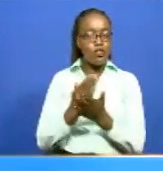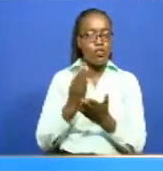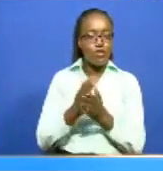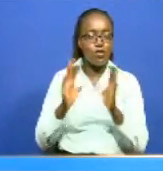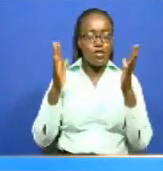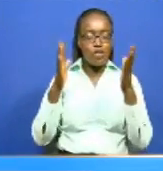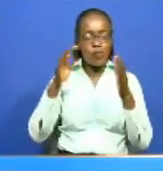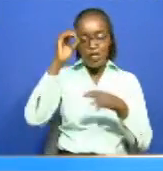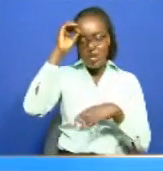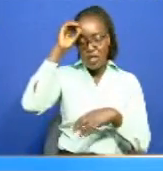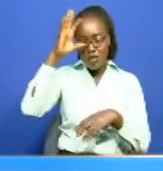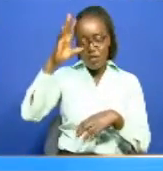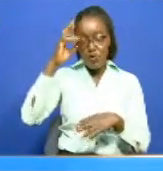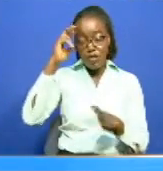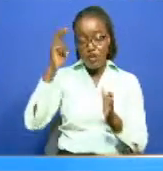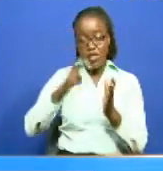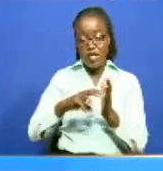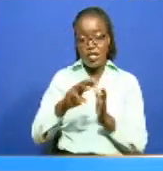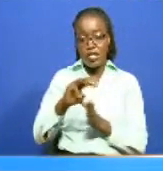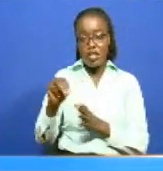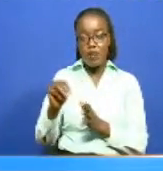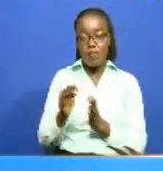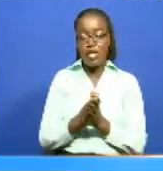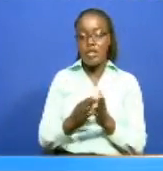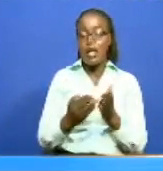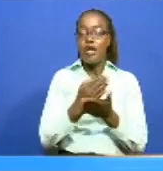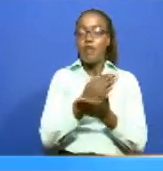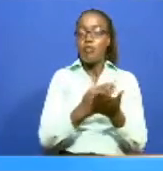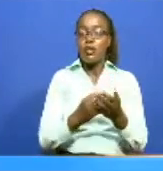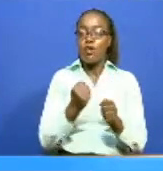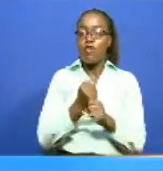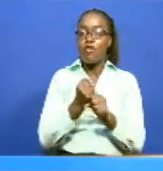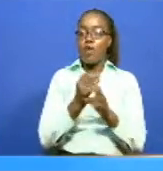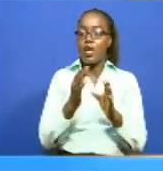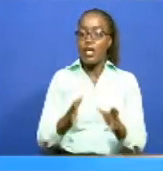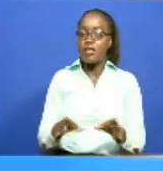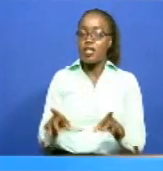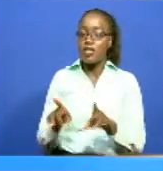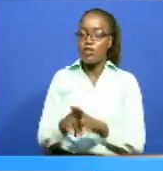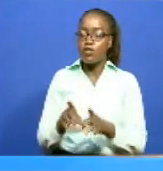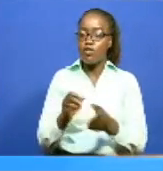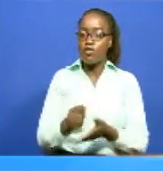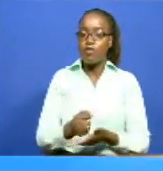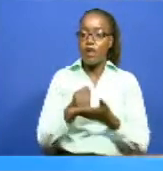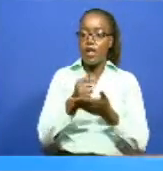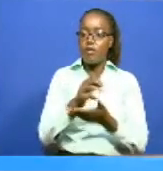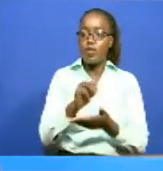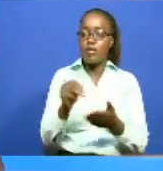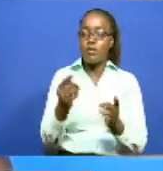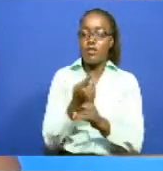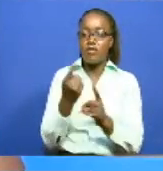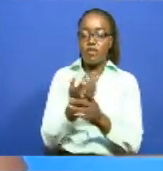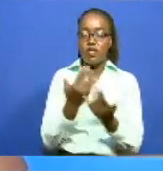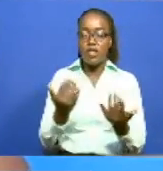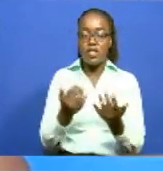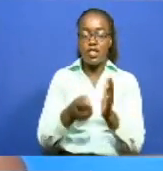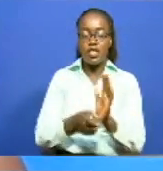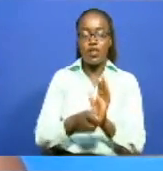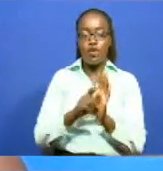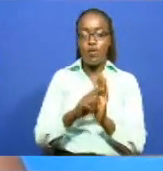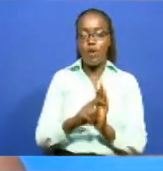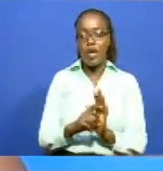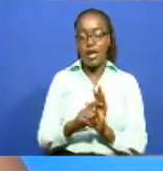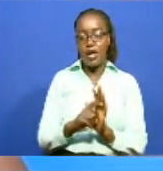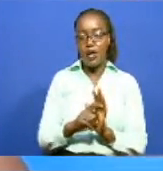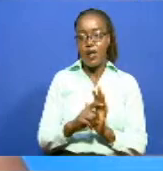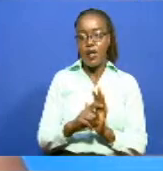Kiambu, 1, for recognizing them as a part of your workforce, and 2, for facilitating them with the different kits that they require. Because really,